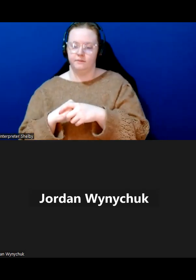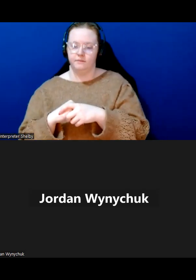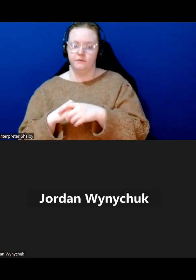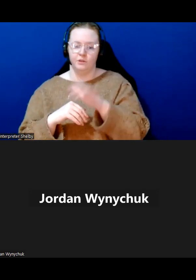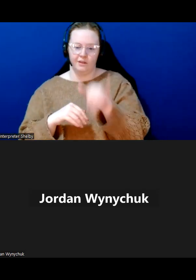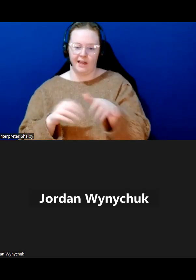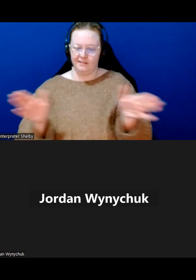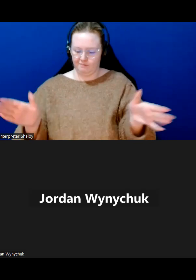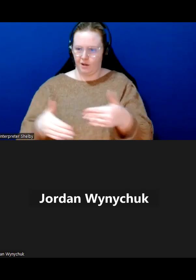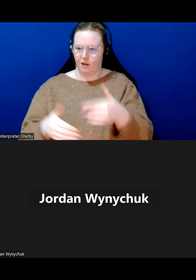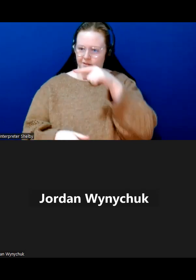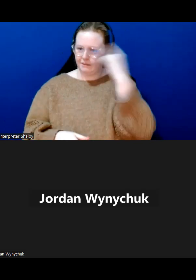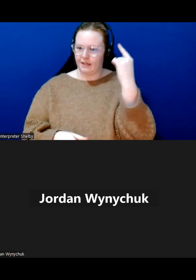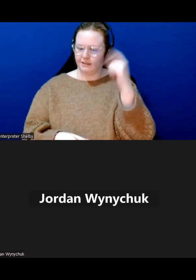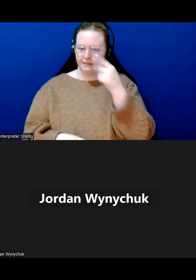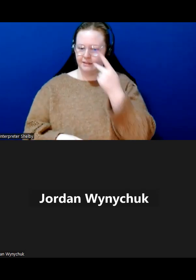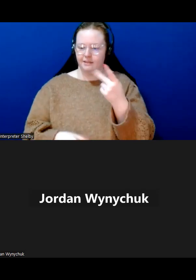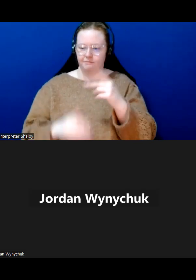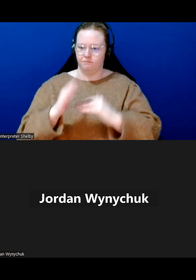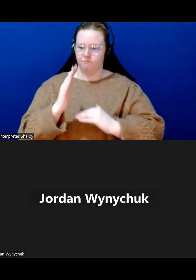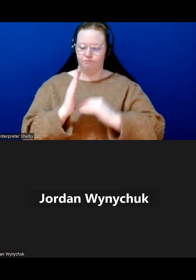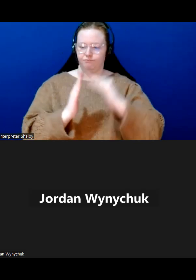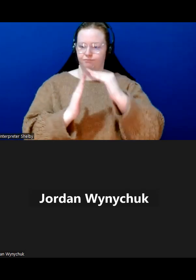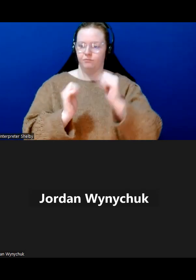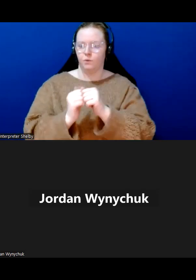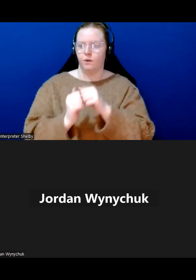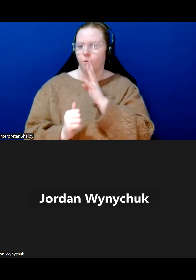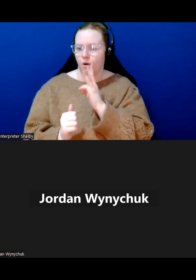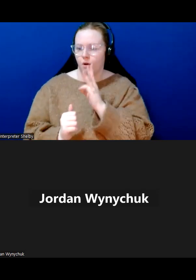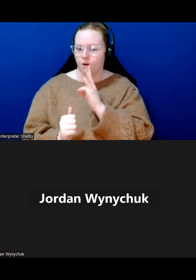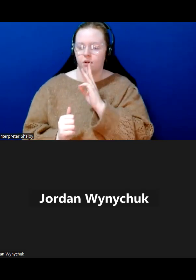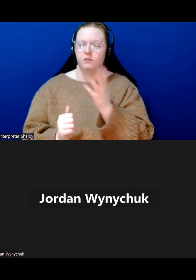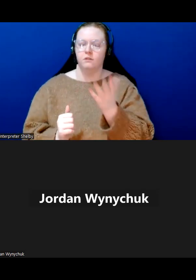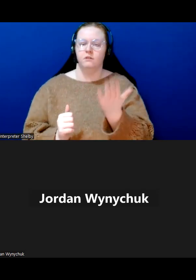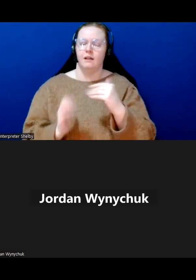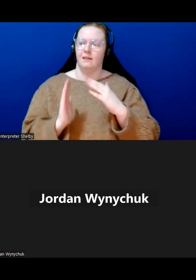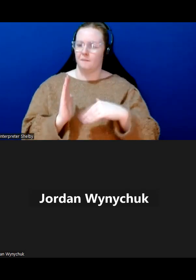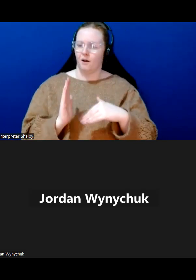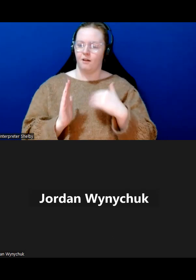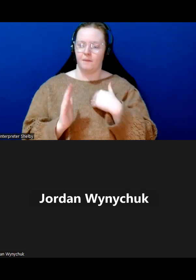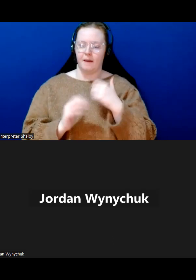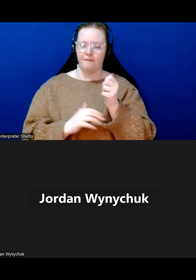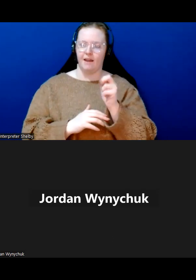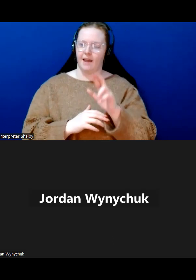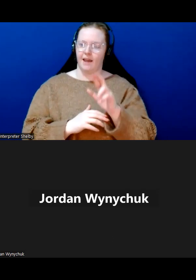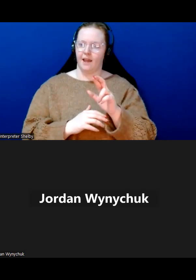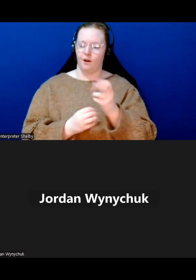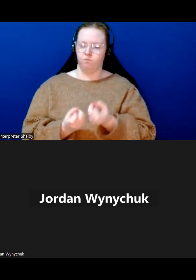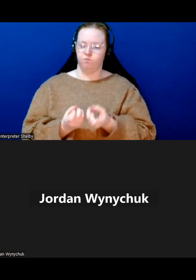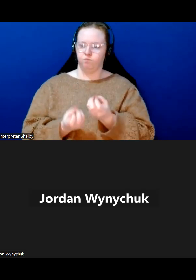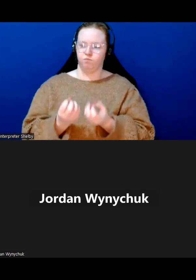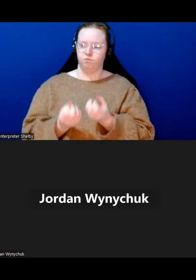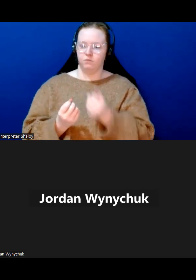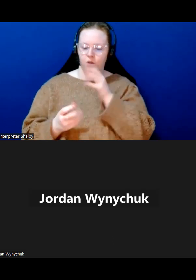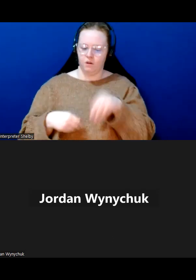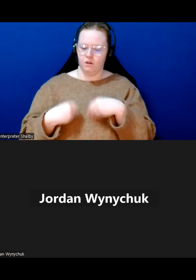black box, we fill that completely with water. We have an air bubbler at the bottom of the garden that provides oxygen